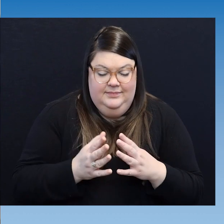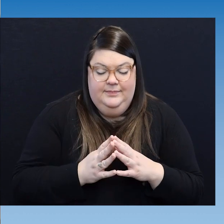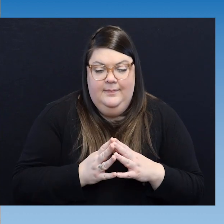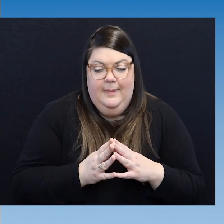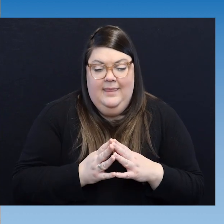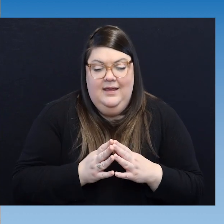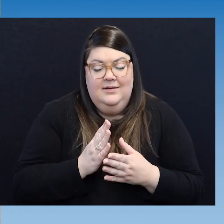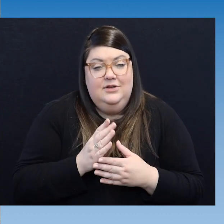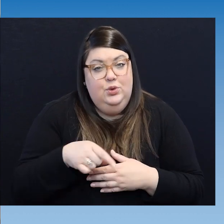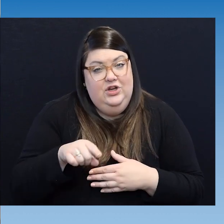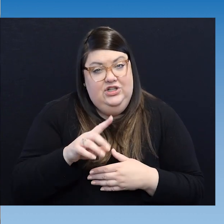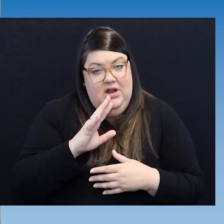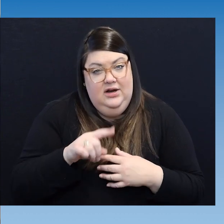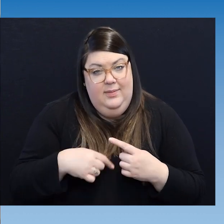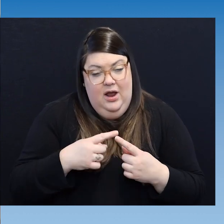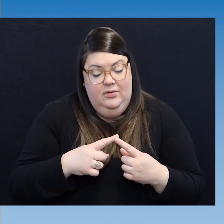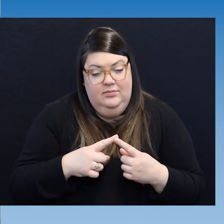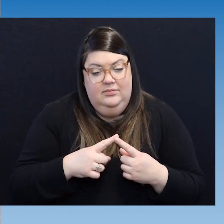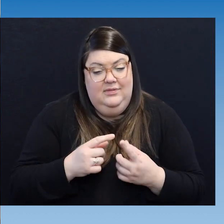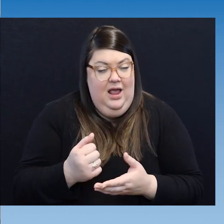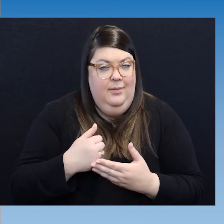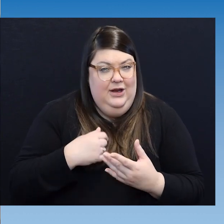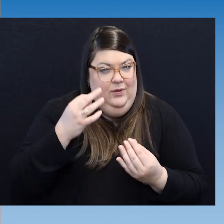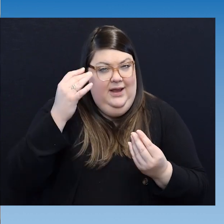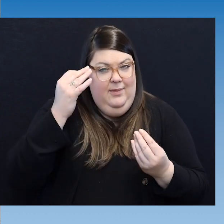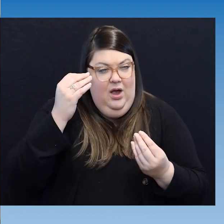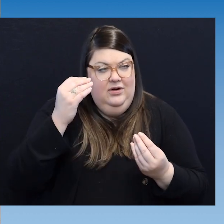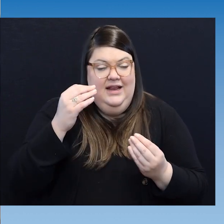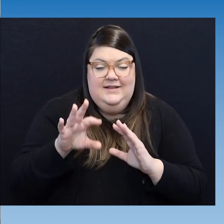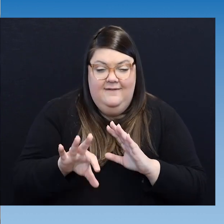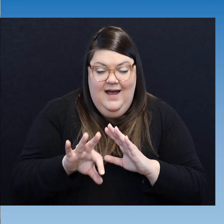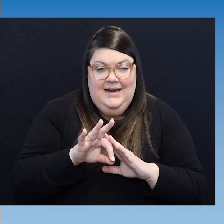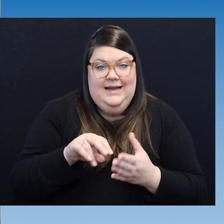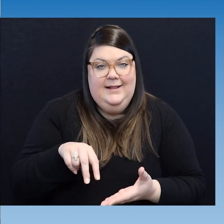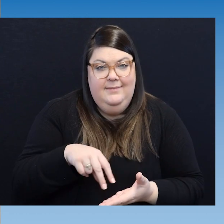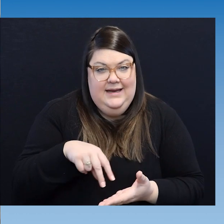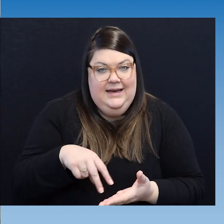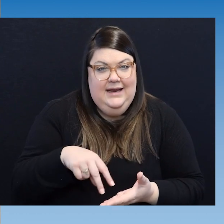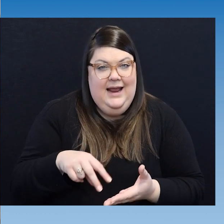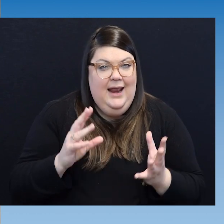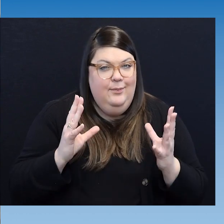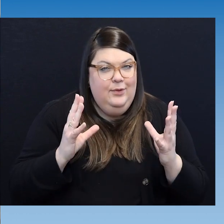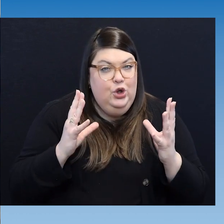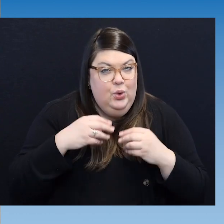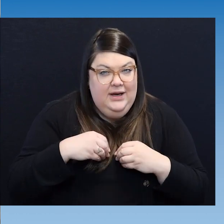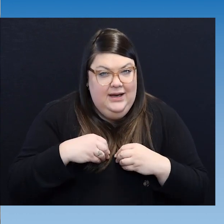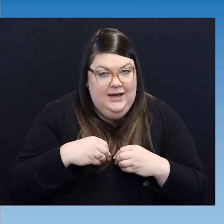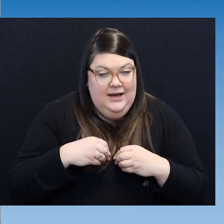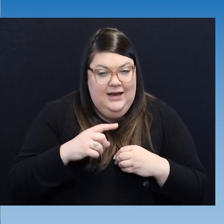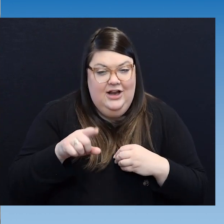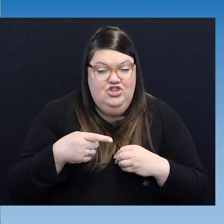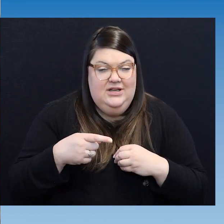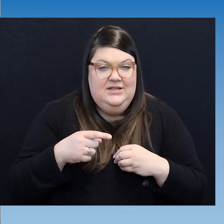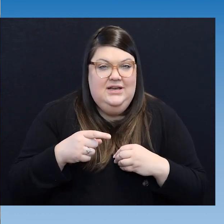what she talked about and helped me to think a lot about was finding the meaning and movement and beauty in